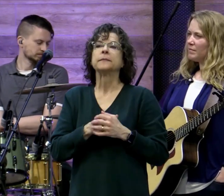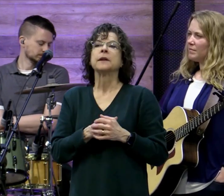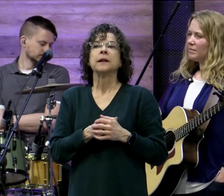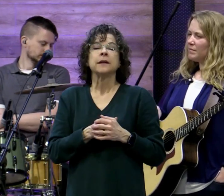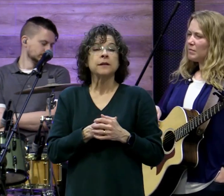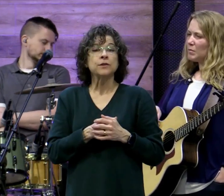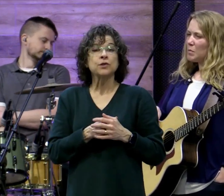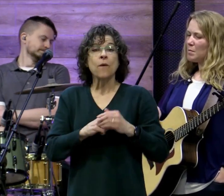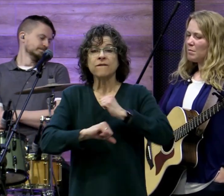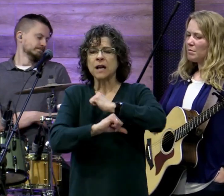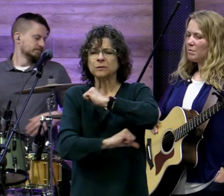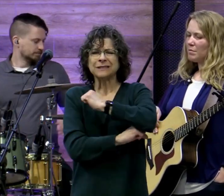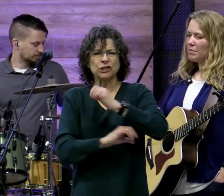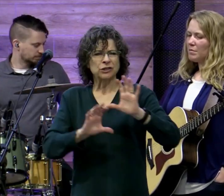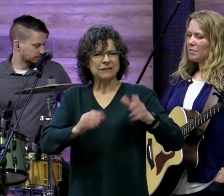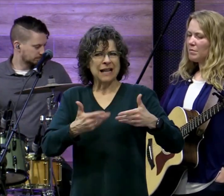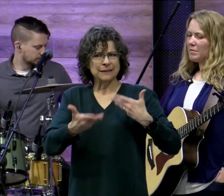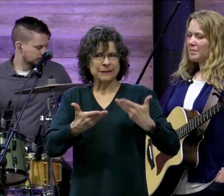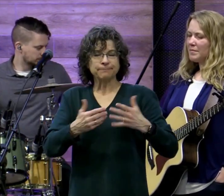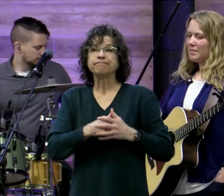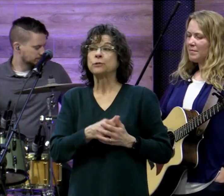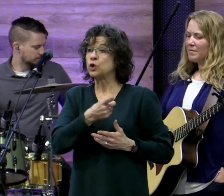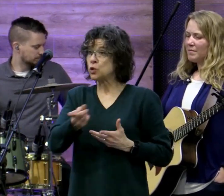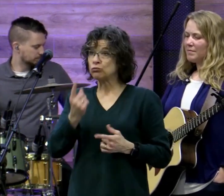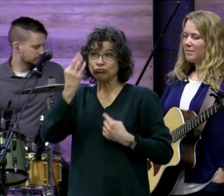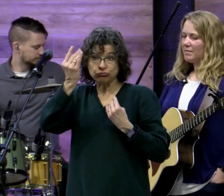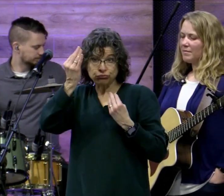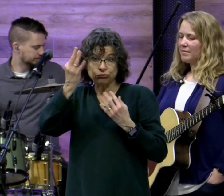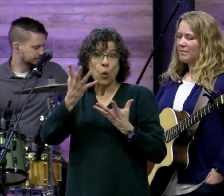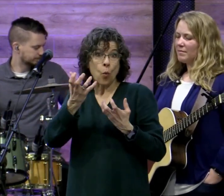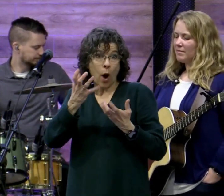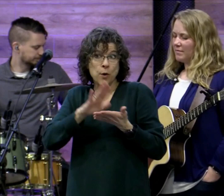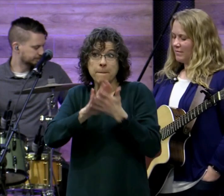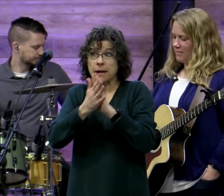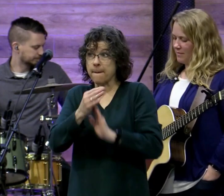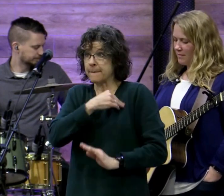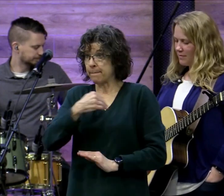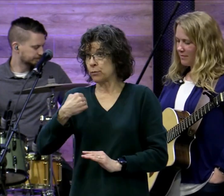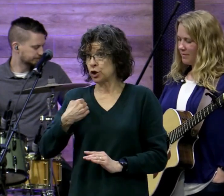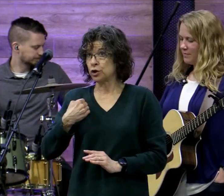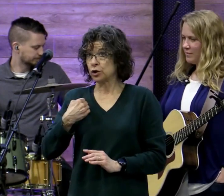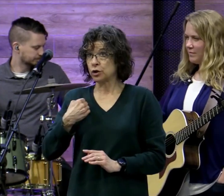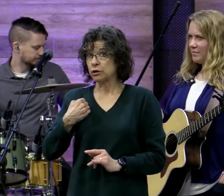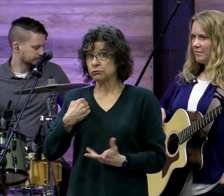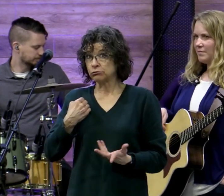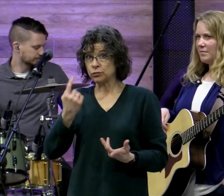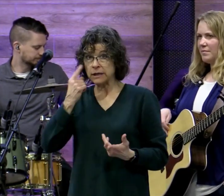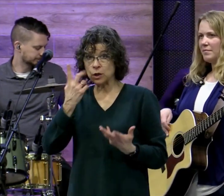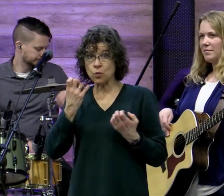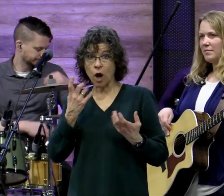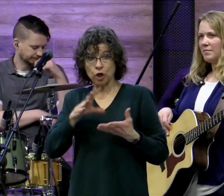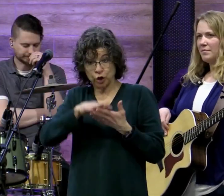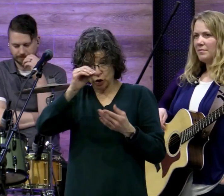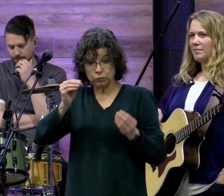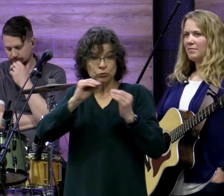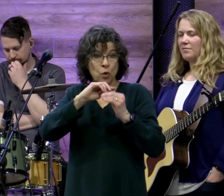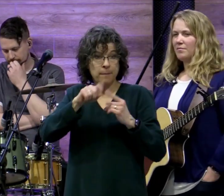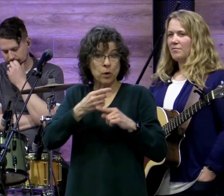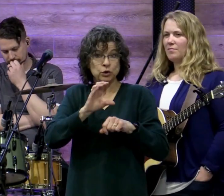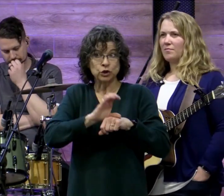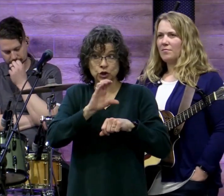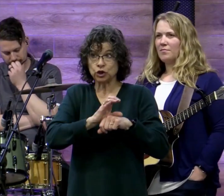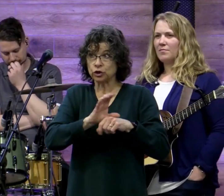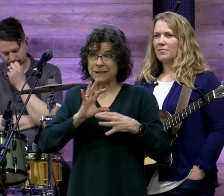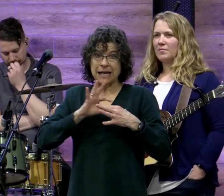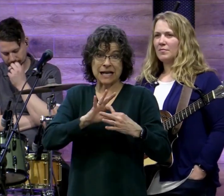part of our membership process. So if you are have been coming to Rock Hill for a little while and are looking to get connected and